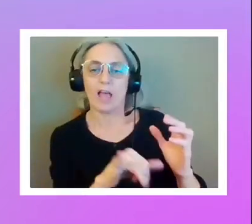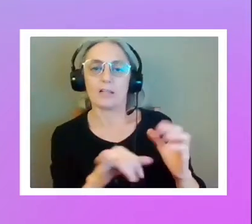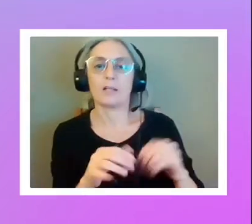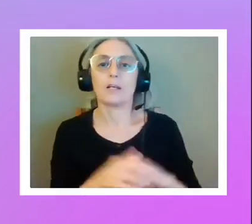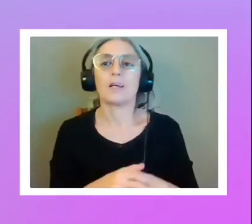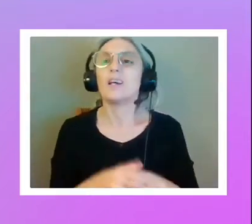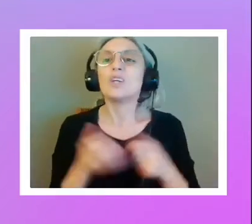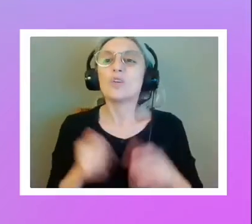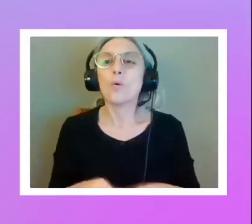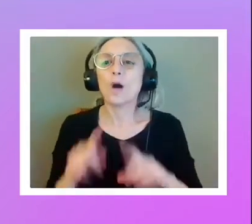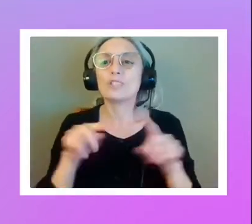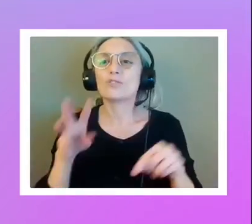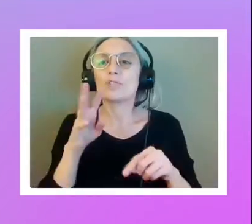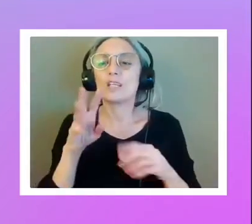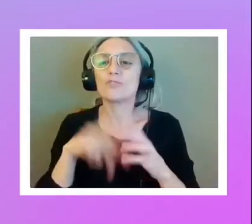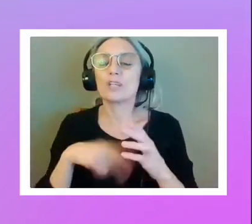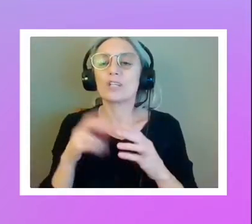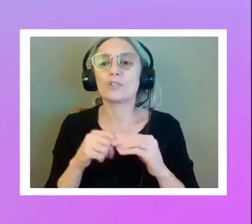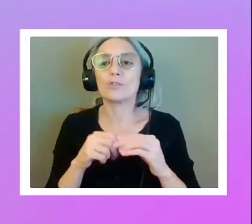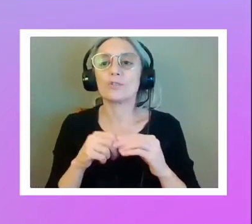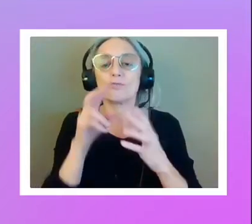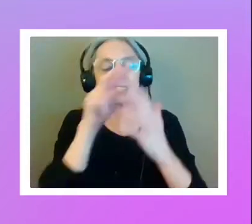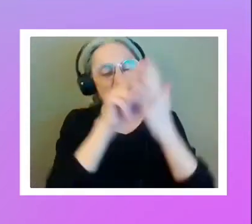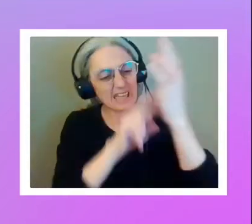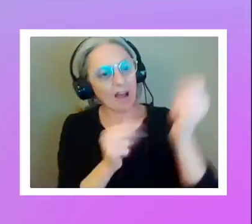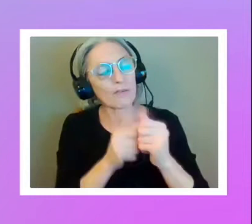whole thing. You just want it to read what's important and what's essential.